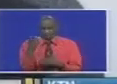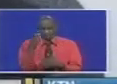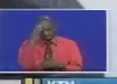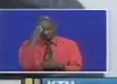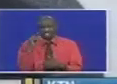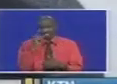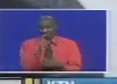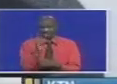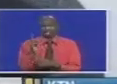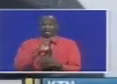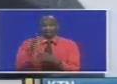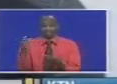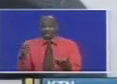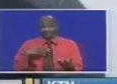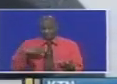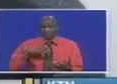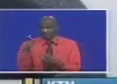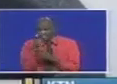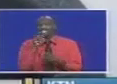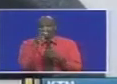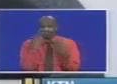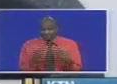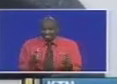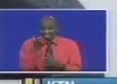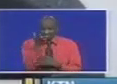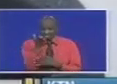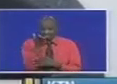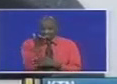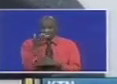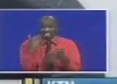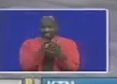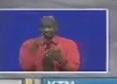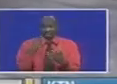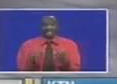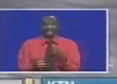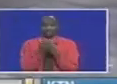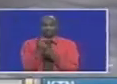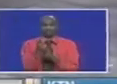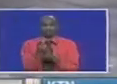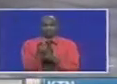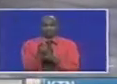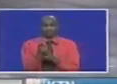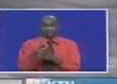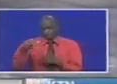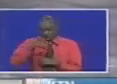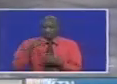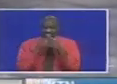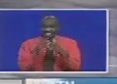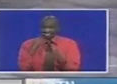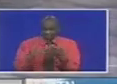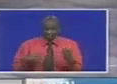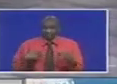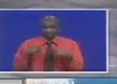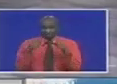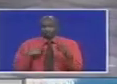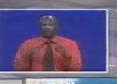county, those people who the media has seen actually being reached by the interventions. Local leaders have continued to blame